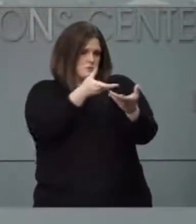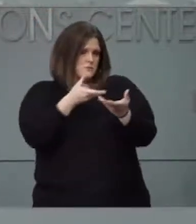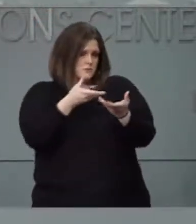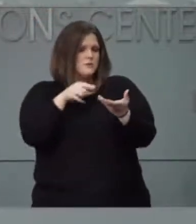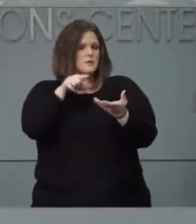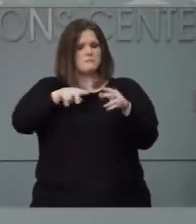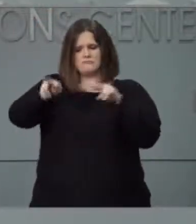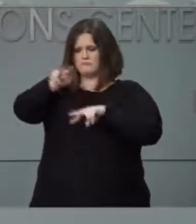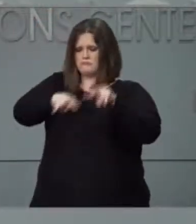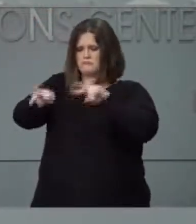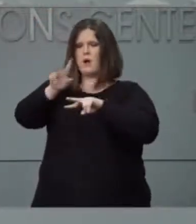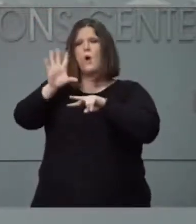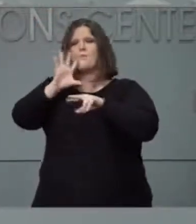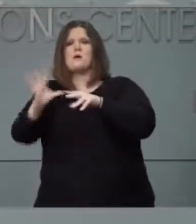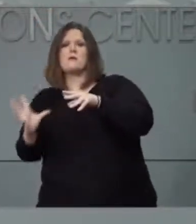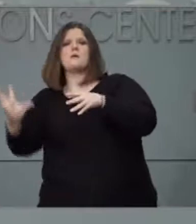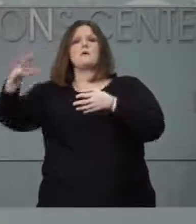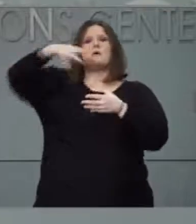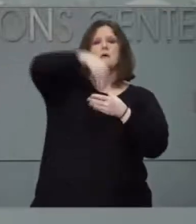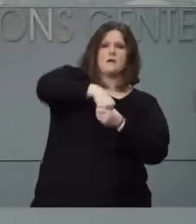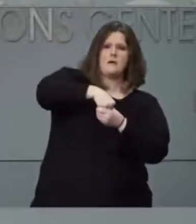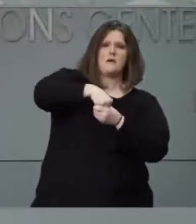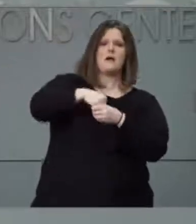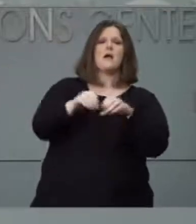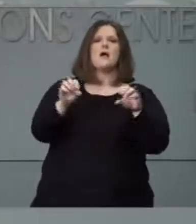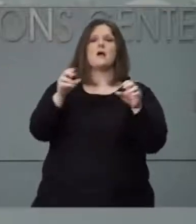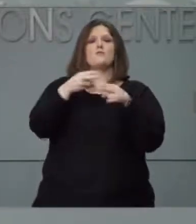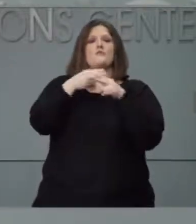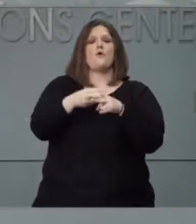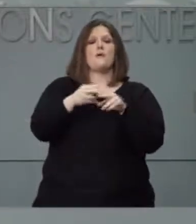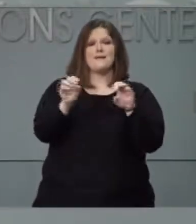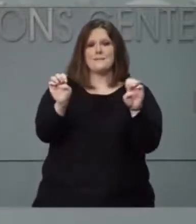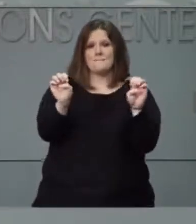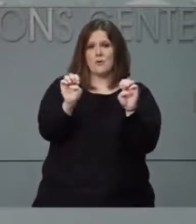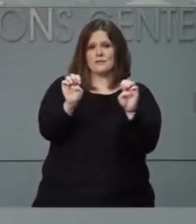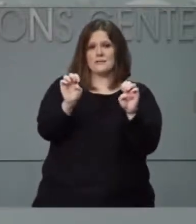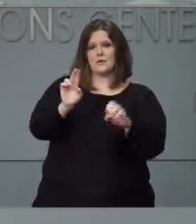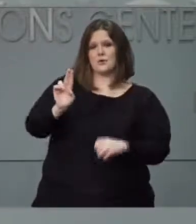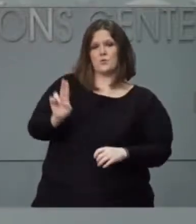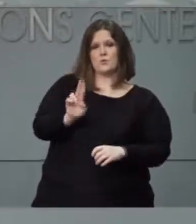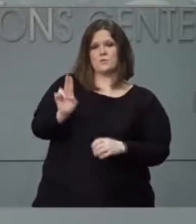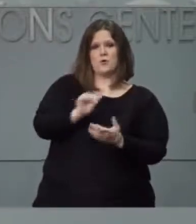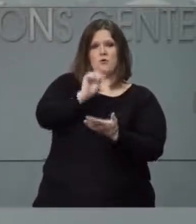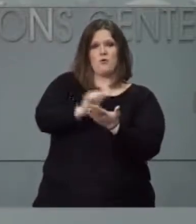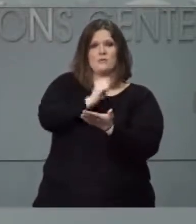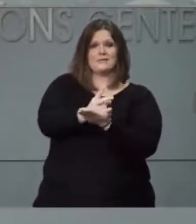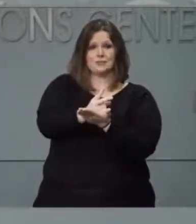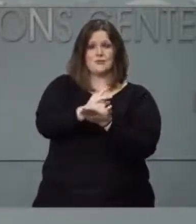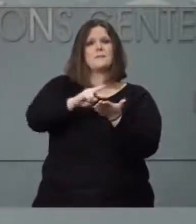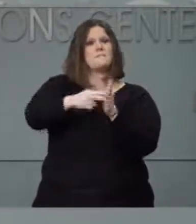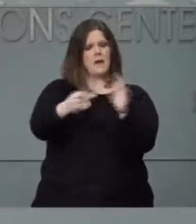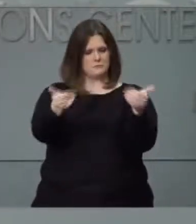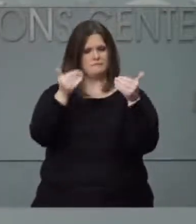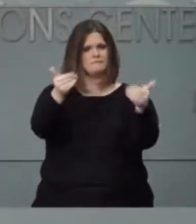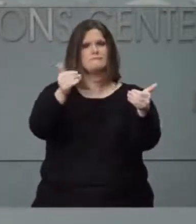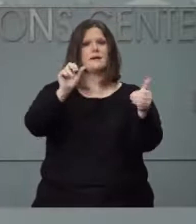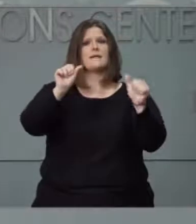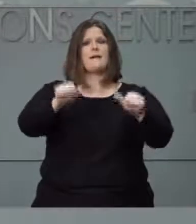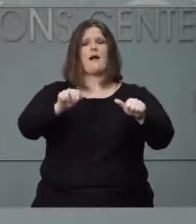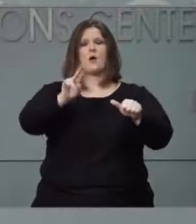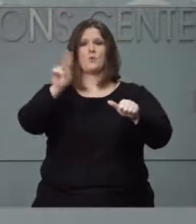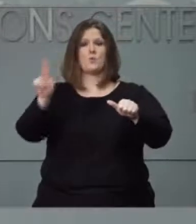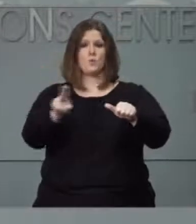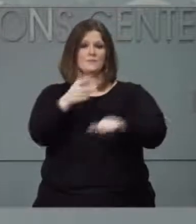will become an emergency use authorization. It'll authorize use of the vaccine, and it'll tell us for